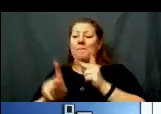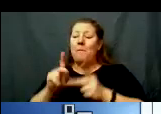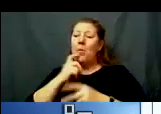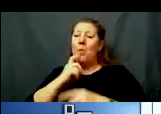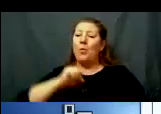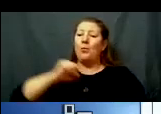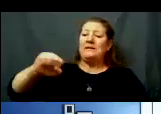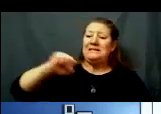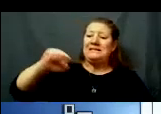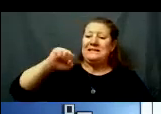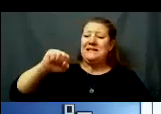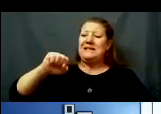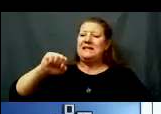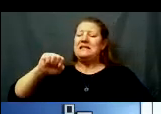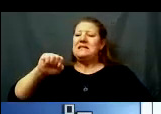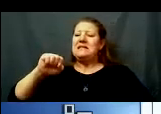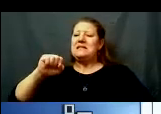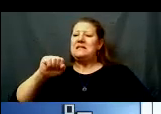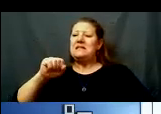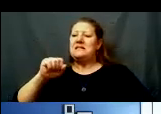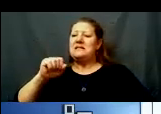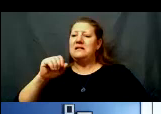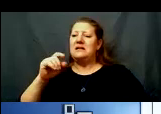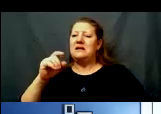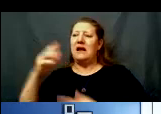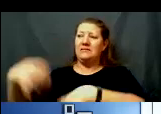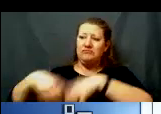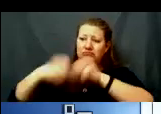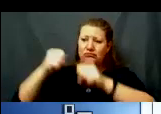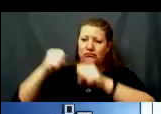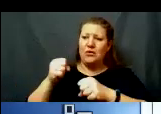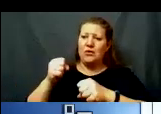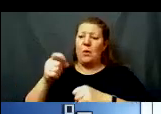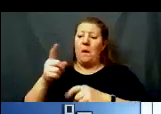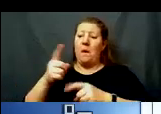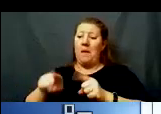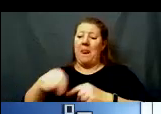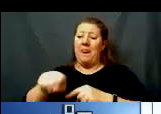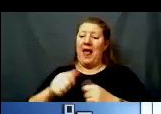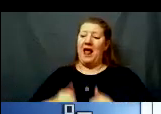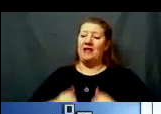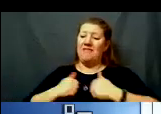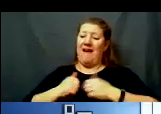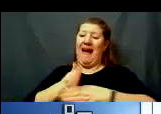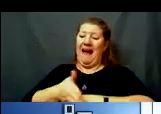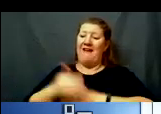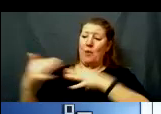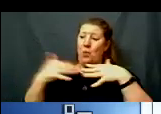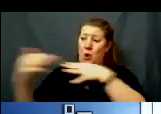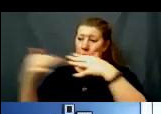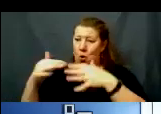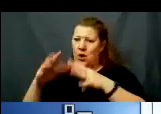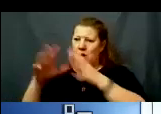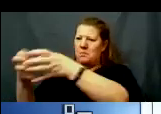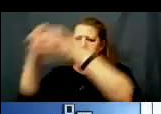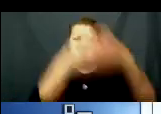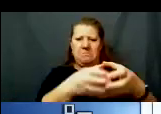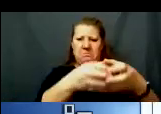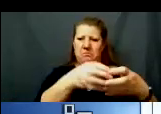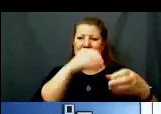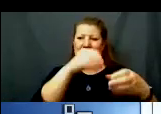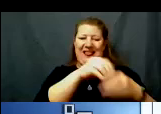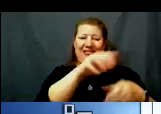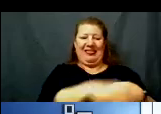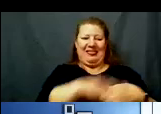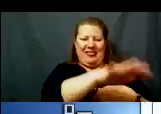lucky enough to be alive after the extermination, many of them were located in this concentration camp, which was the site of mass